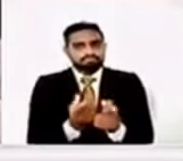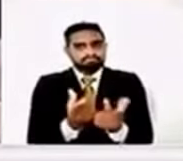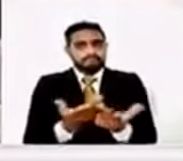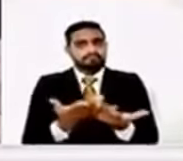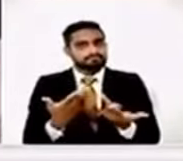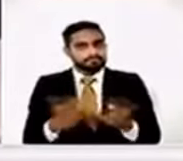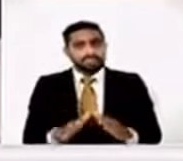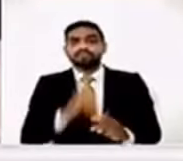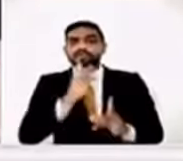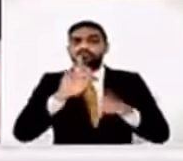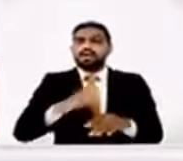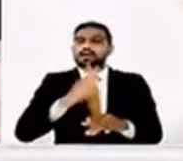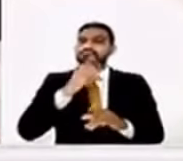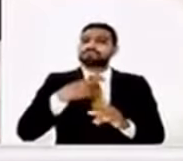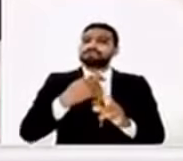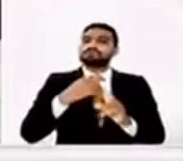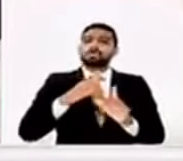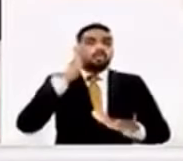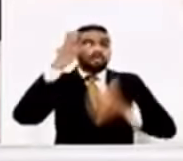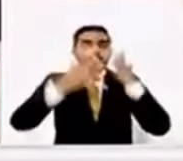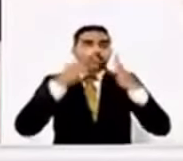order to reduce the trade deficit.